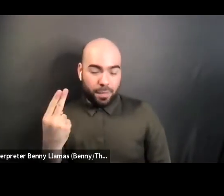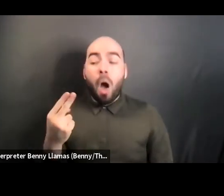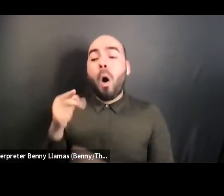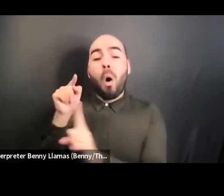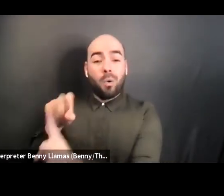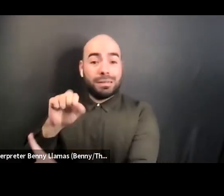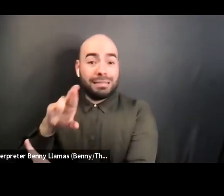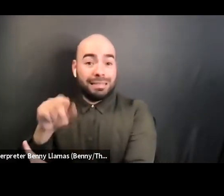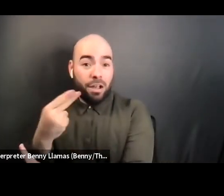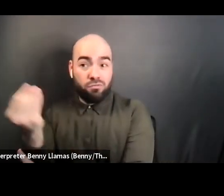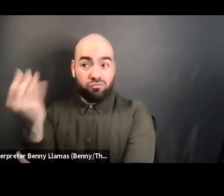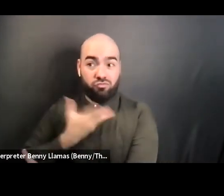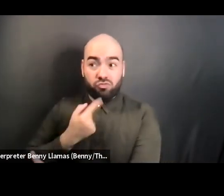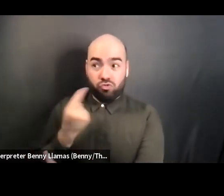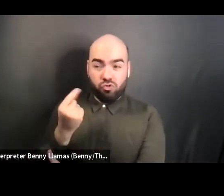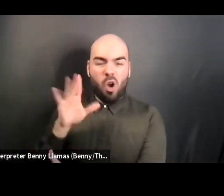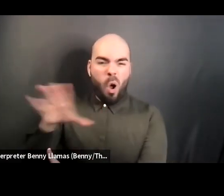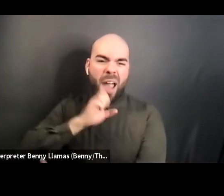is 27.